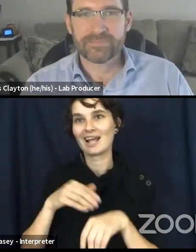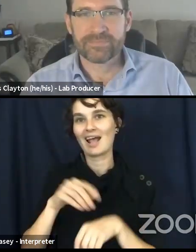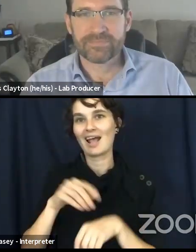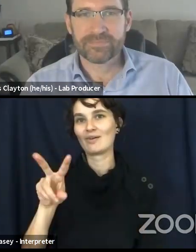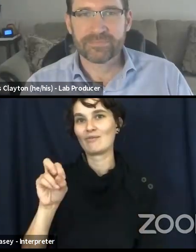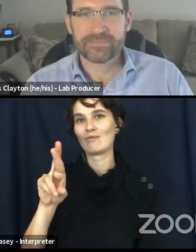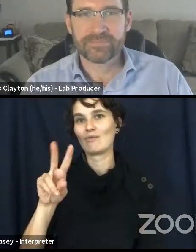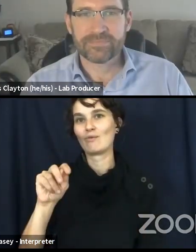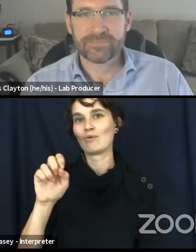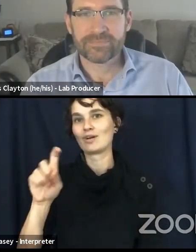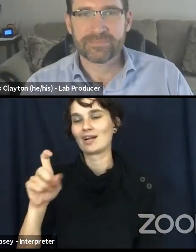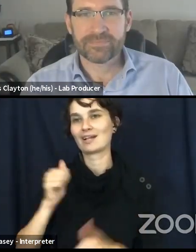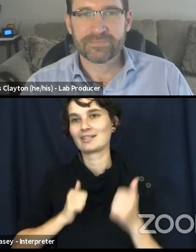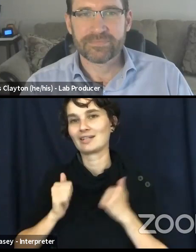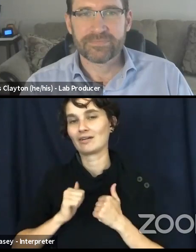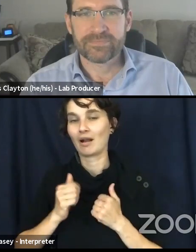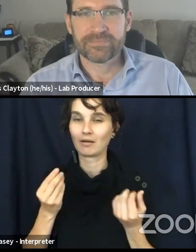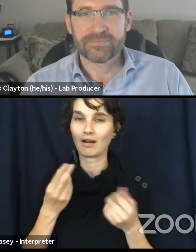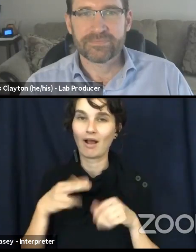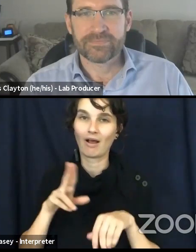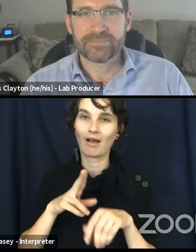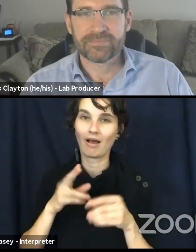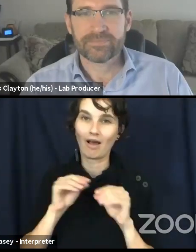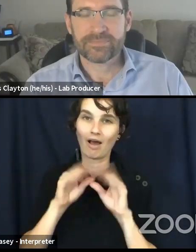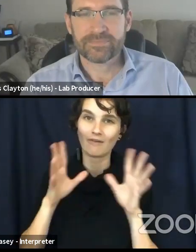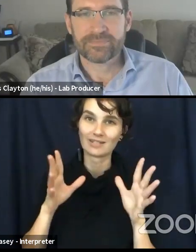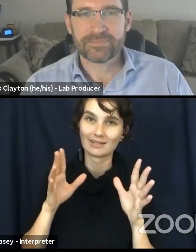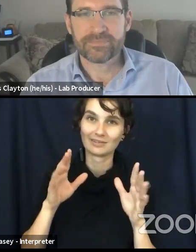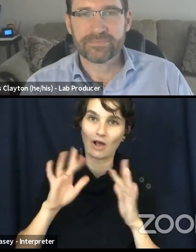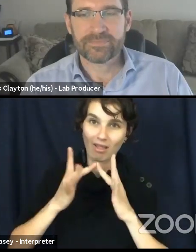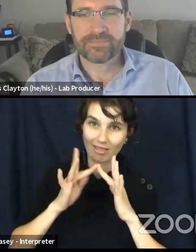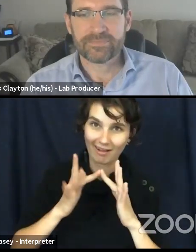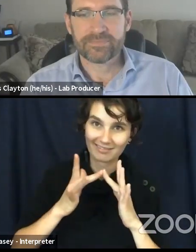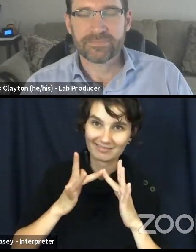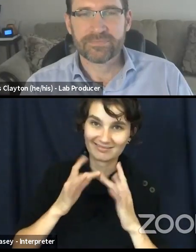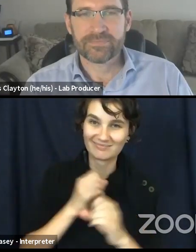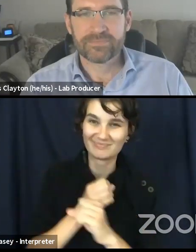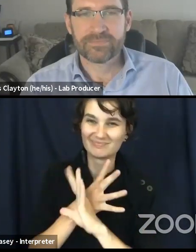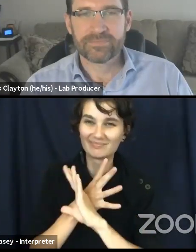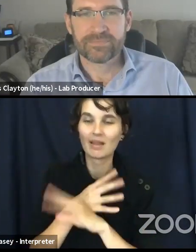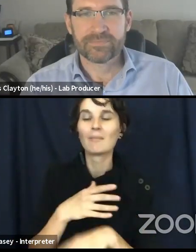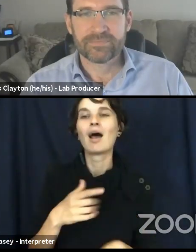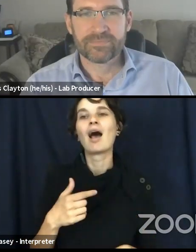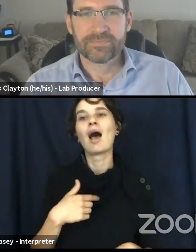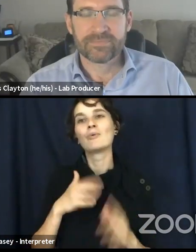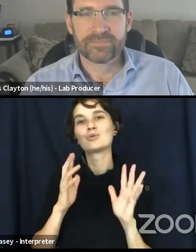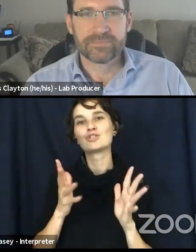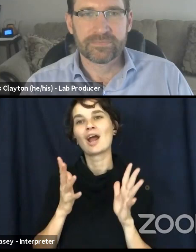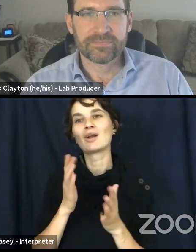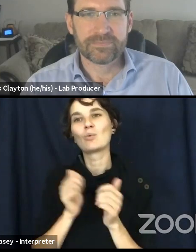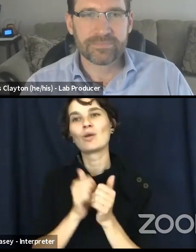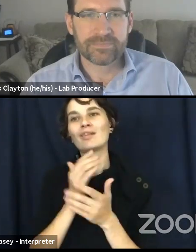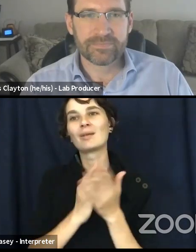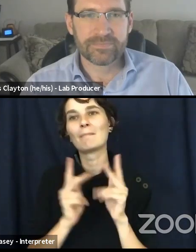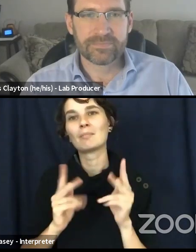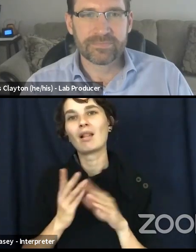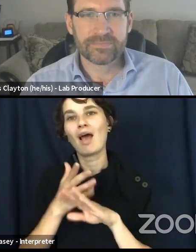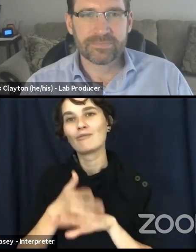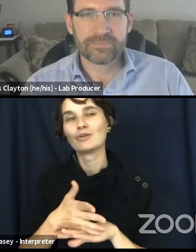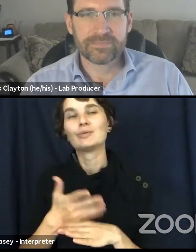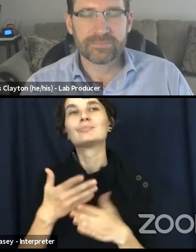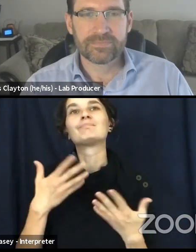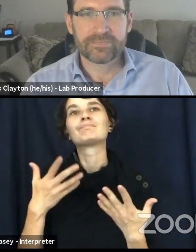was, you know, done on the internet. But I was talking to some folks afterwards, and